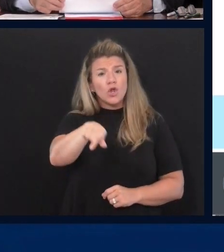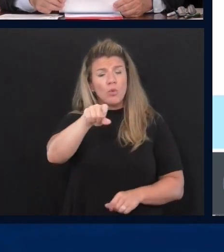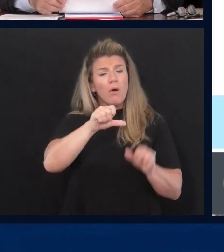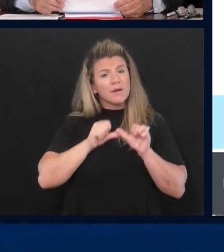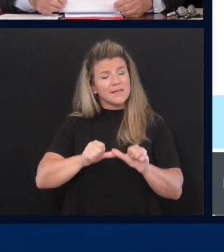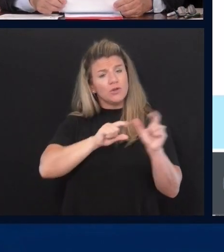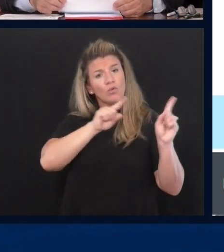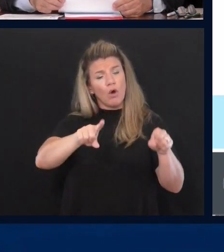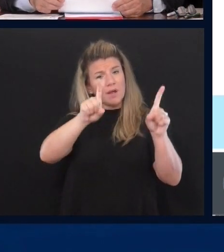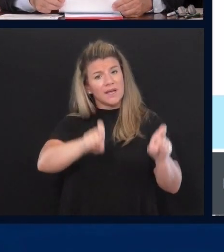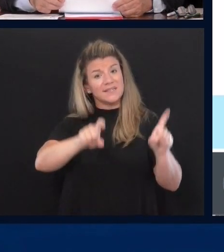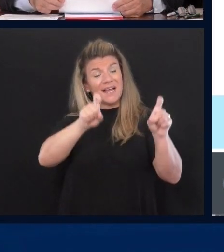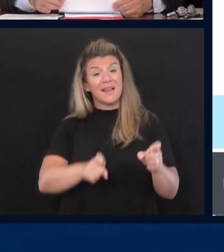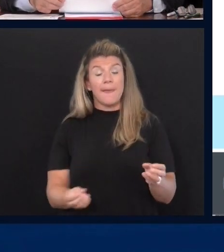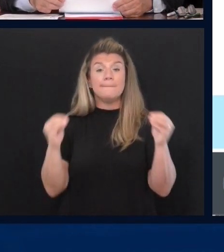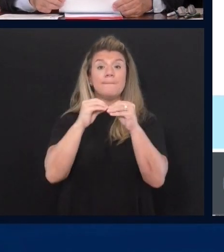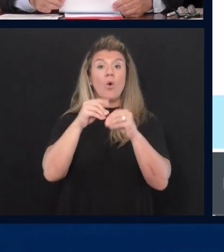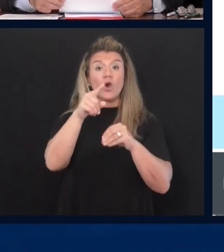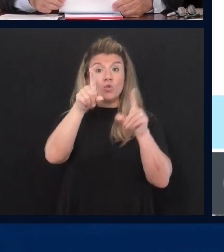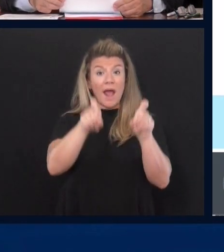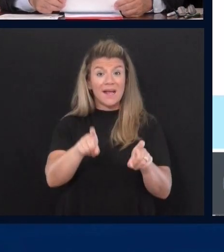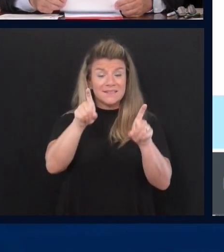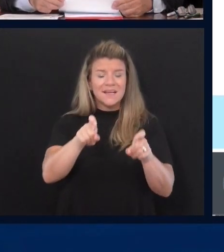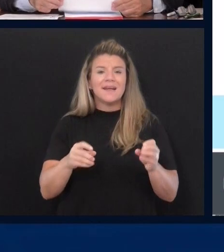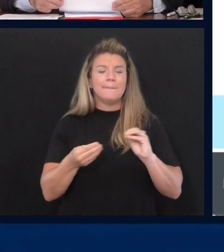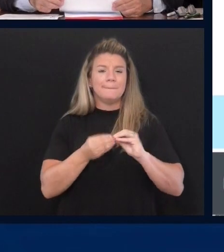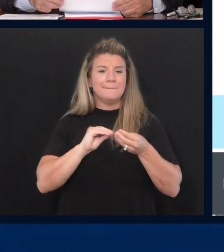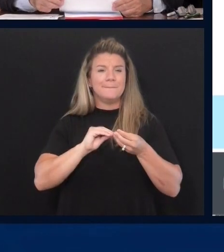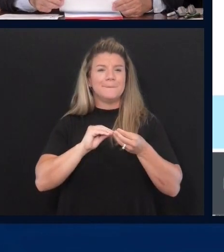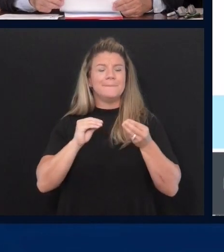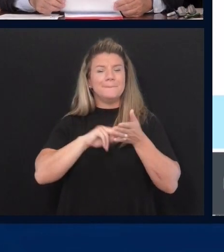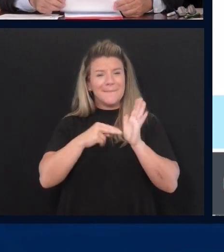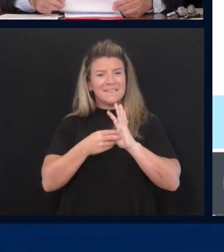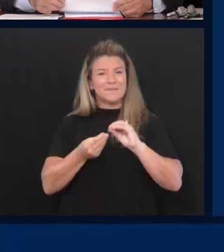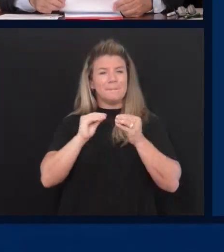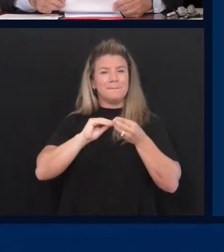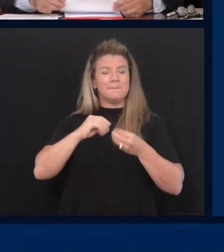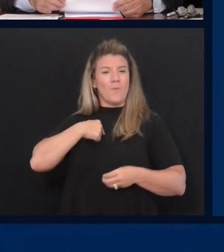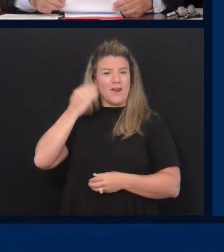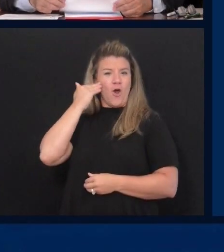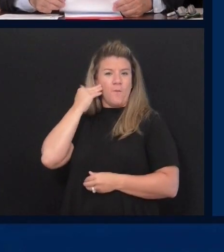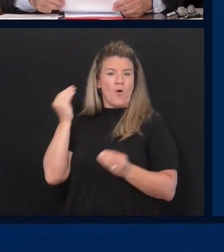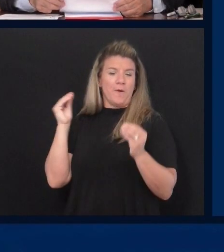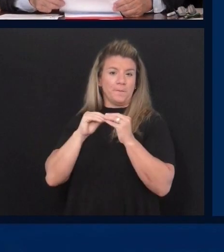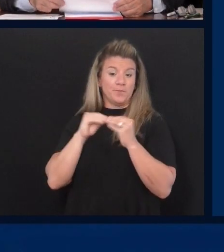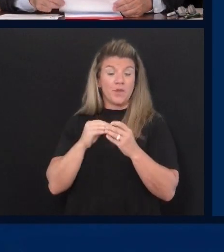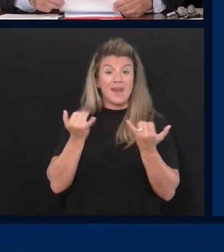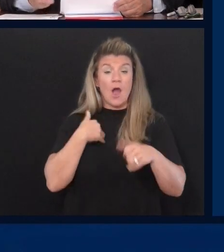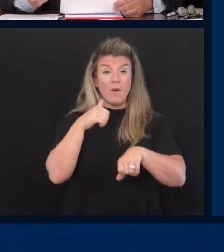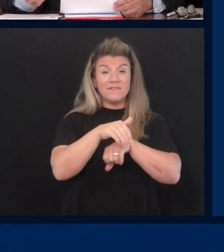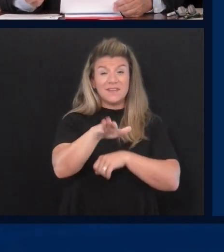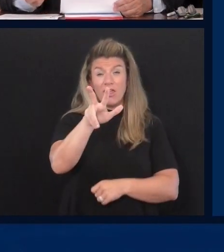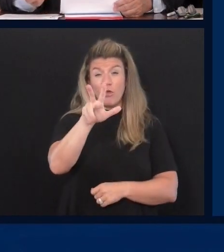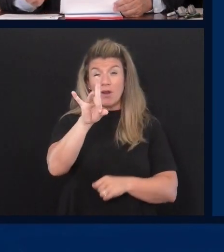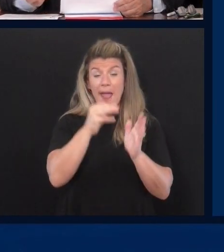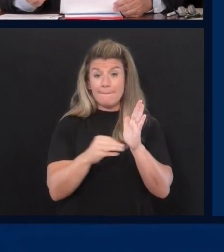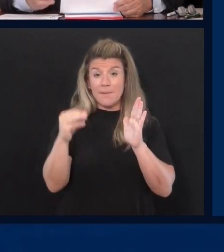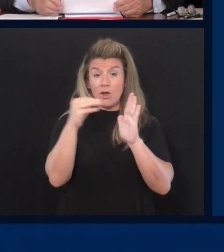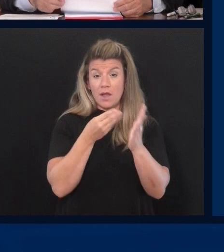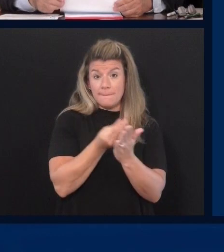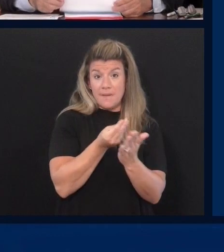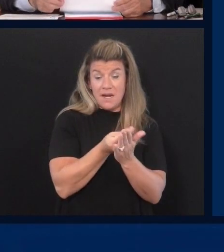few things, and I'll jump pretty quickly here now, but on our small business grants, you know, you're going to